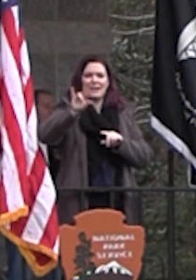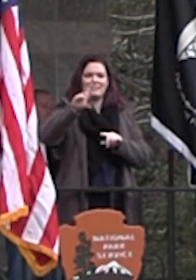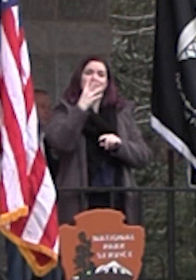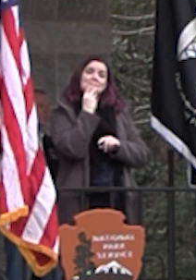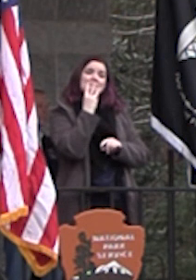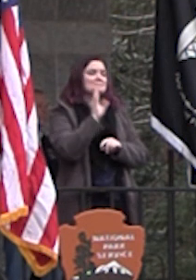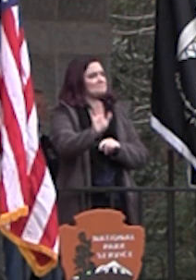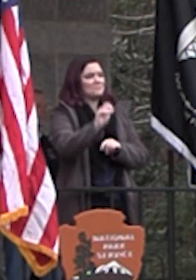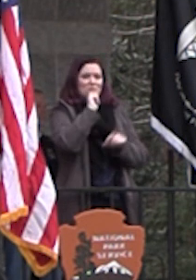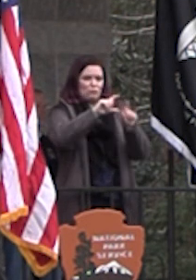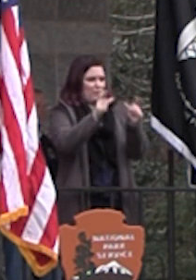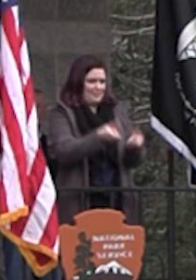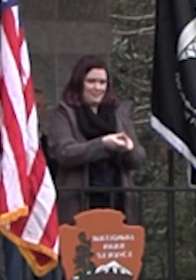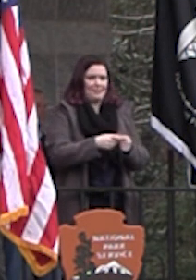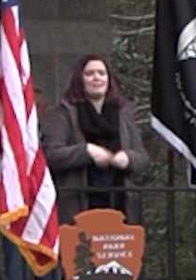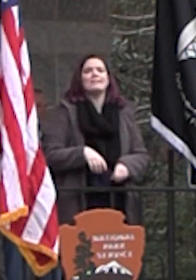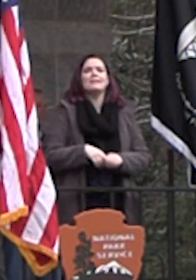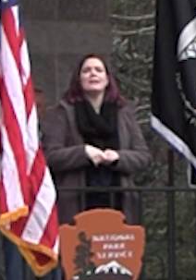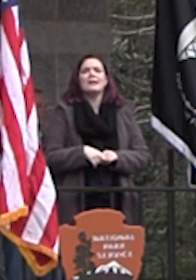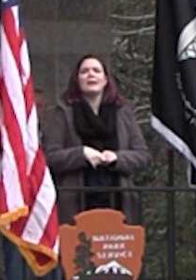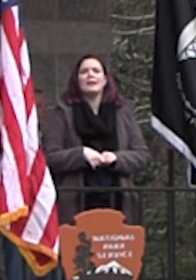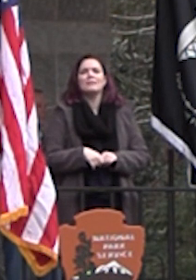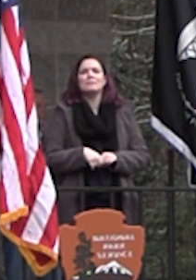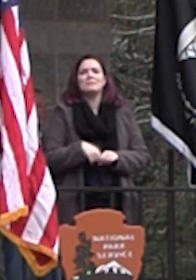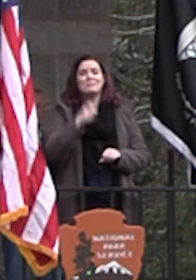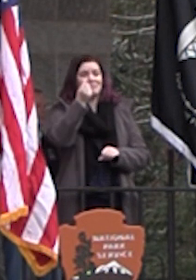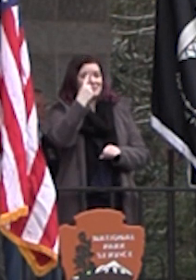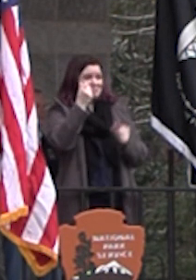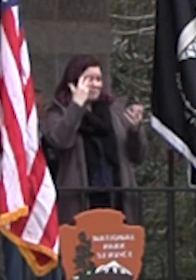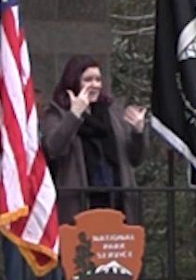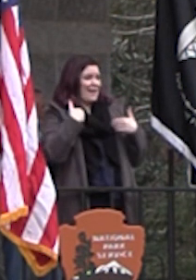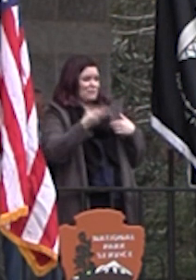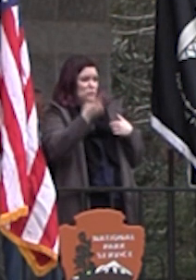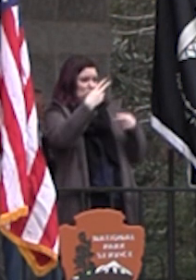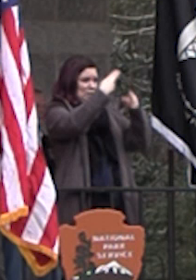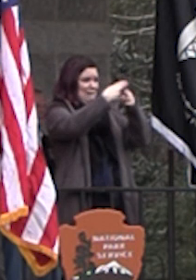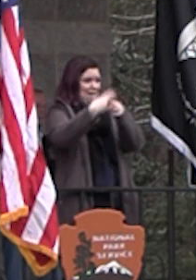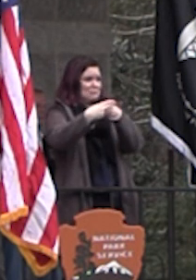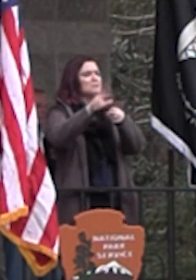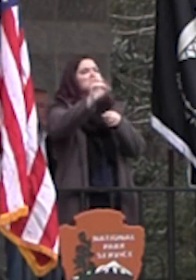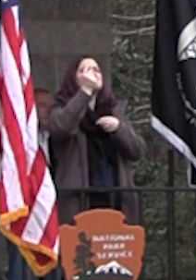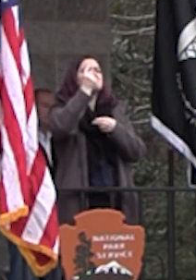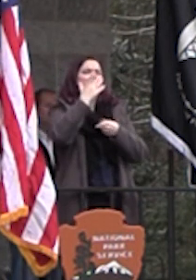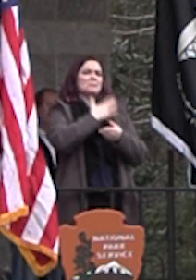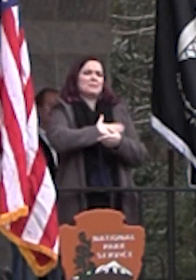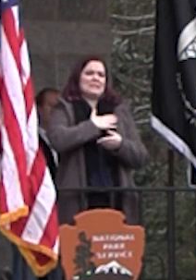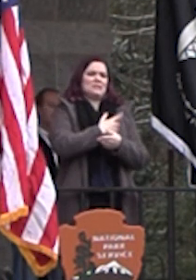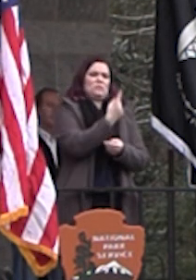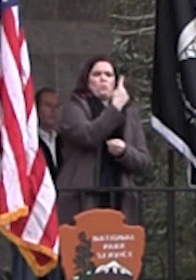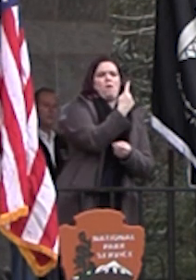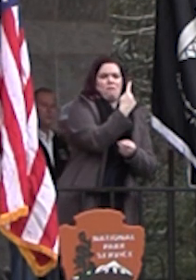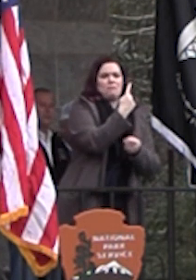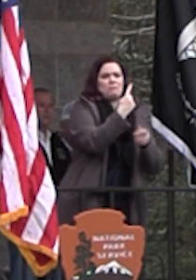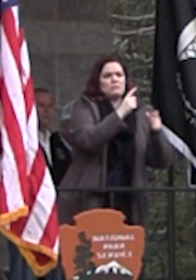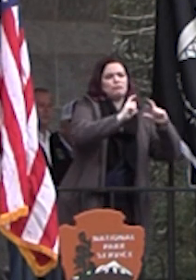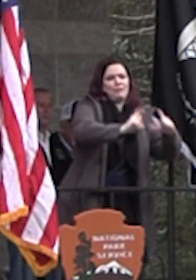Many of the headstones will have two names on them. We're only putting one wreath per grave, so put that on the veteran's side of